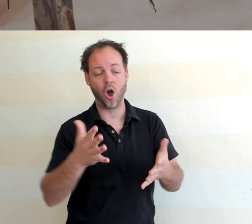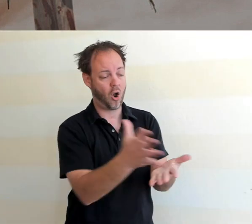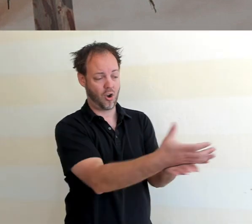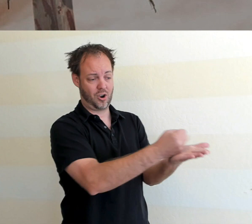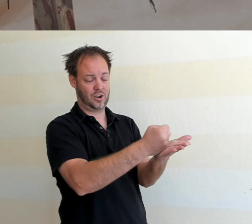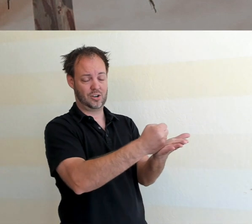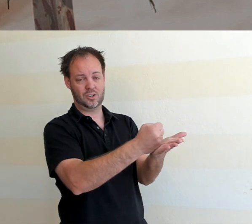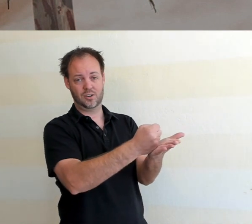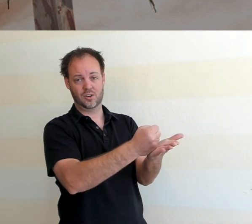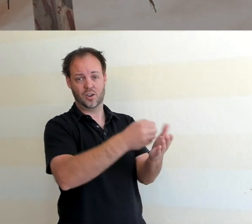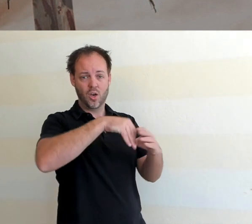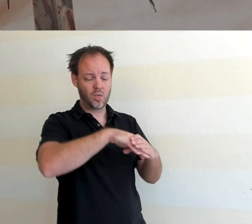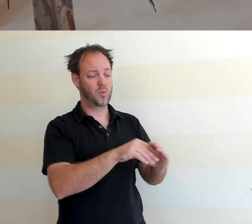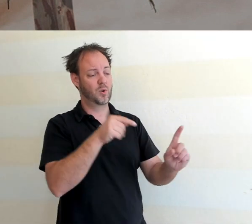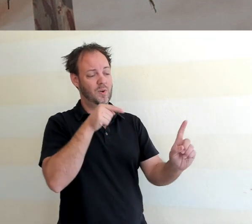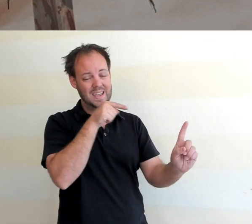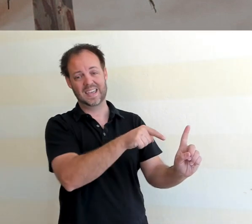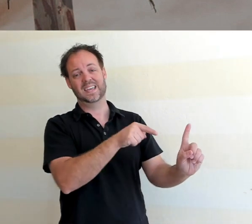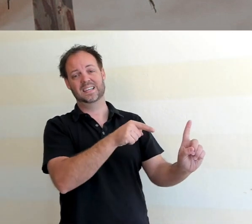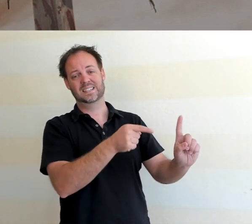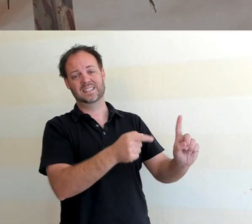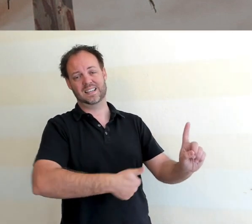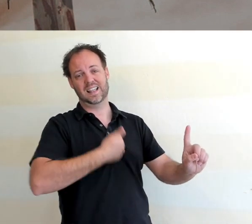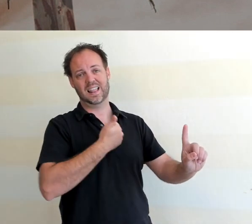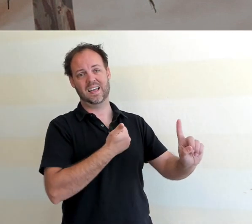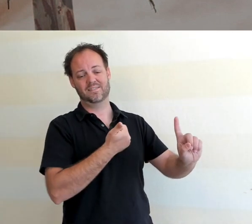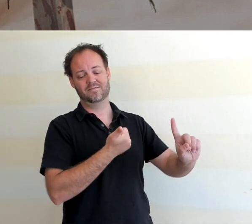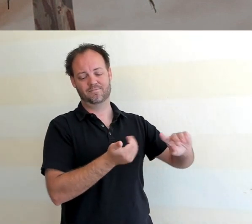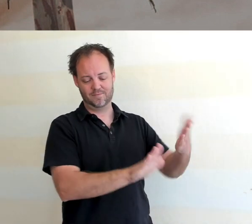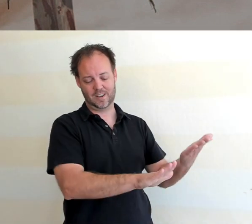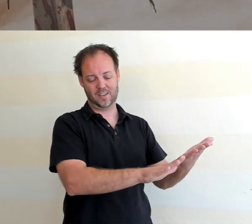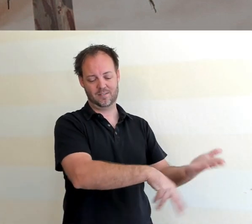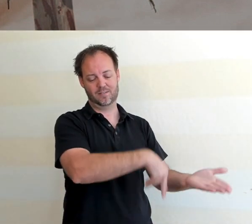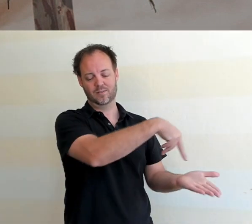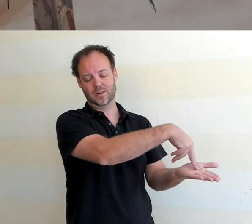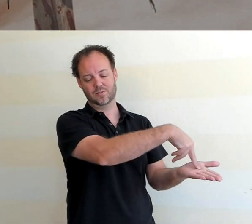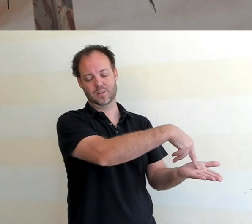you through his life, death, and resurrection.